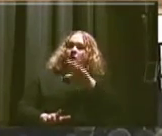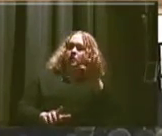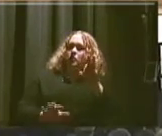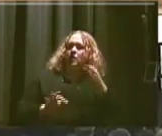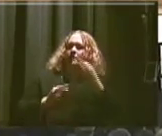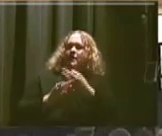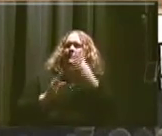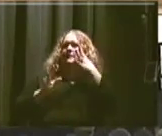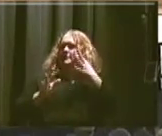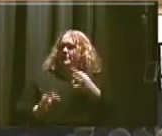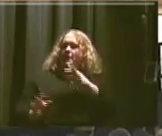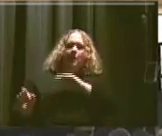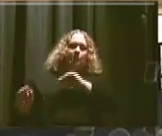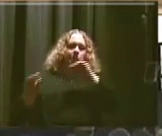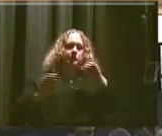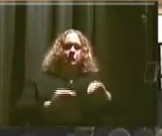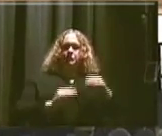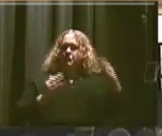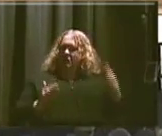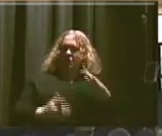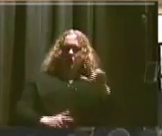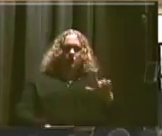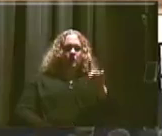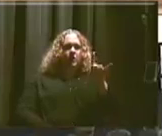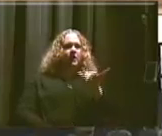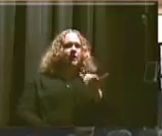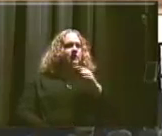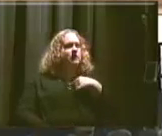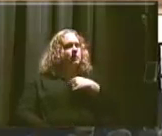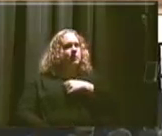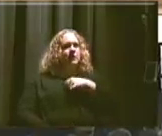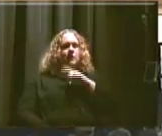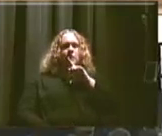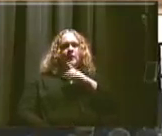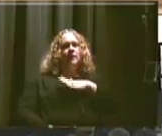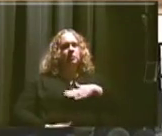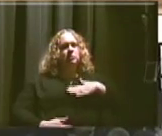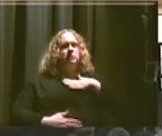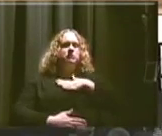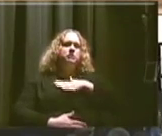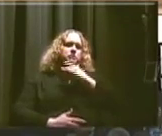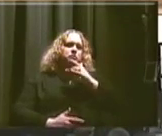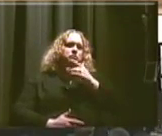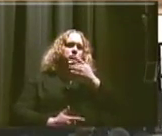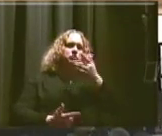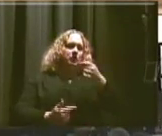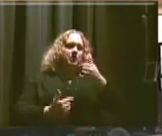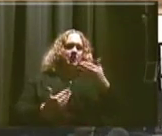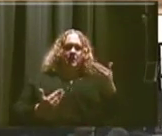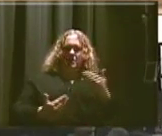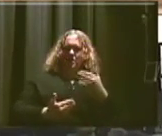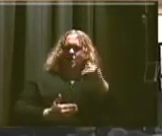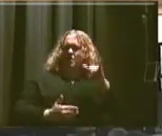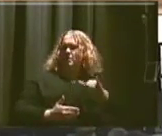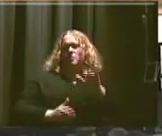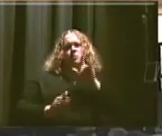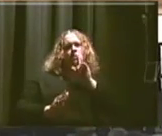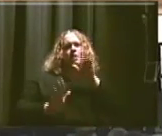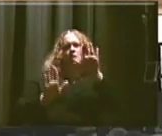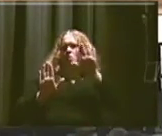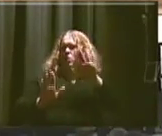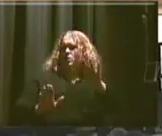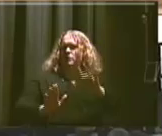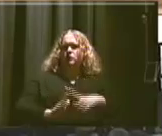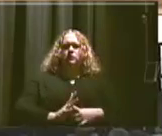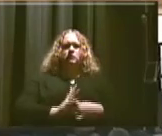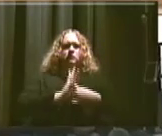live in Louisville, Kentucky. We're delighted to have you here with us this evening, and that is a great start to the meeting. It's now my